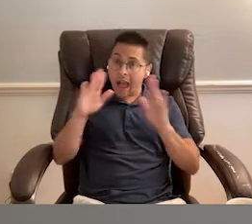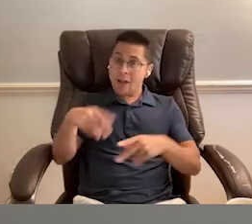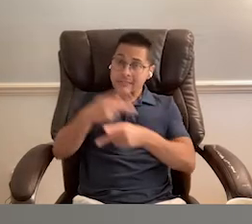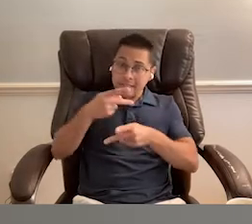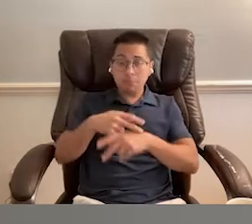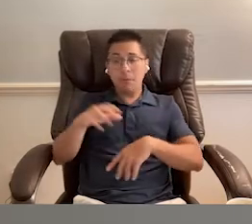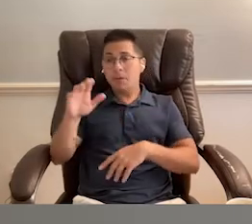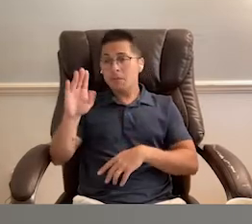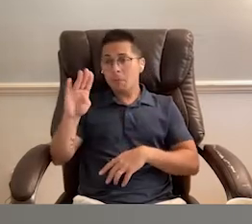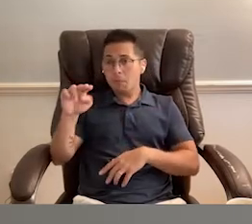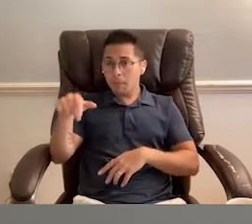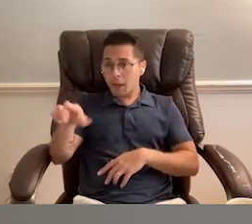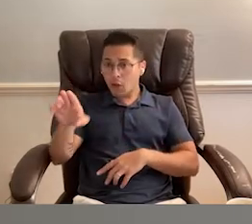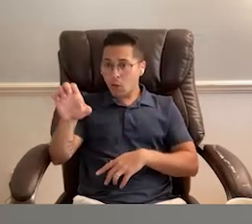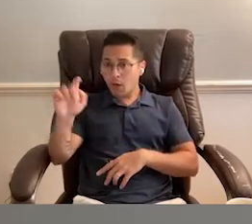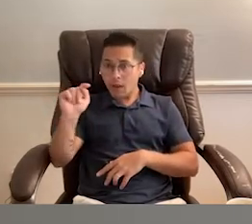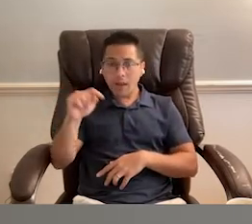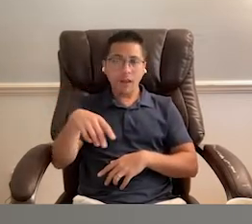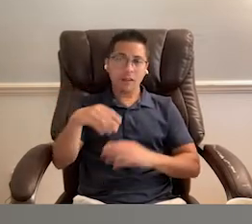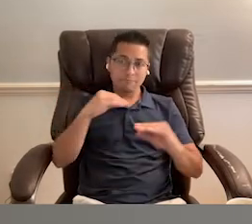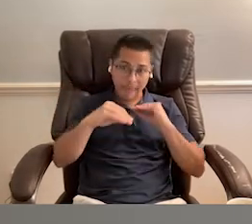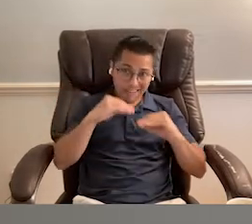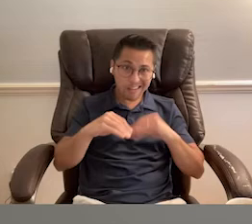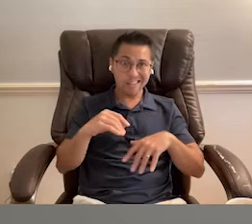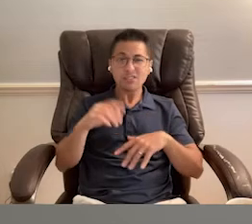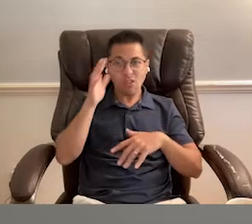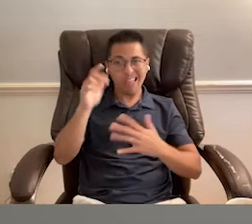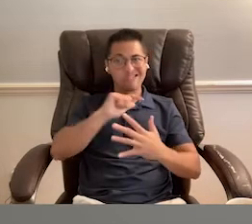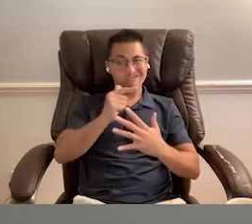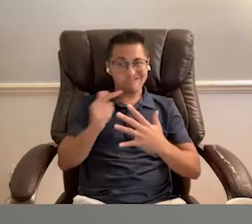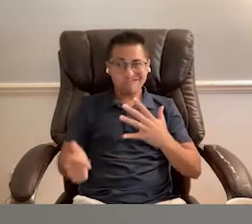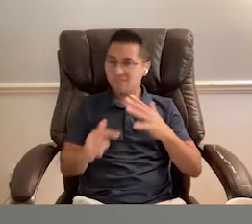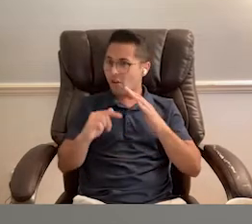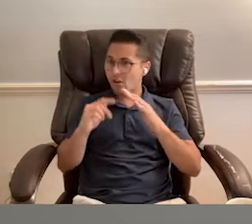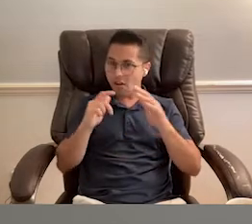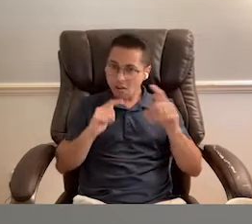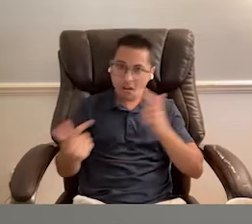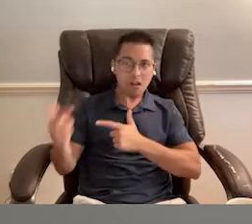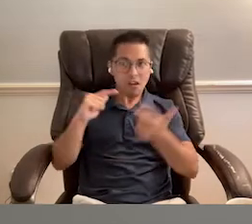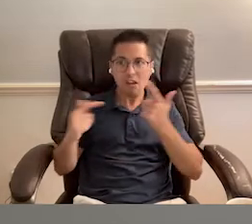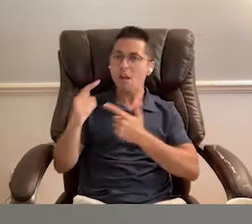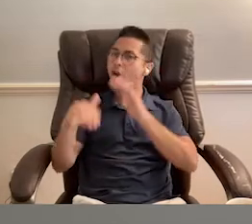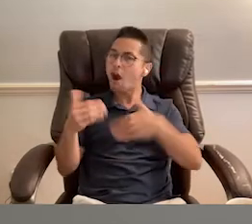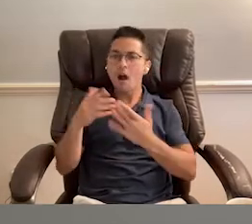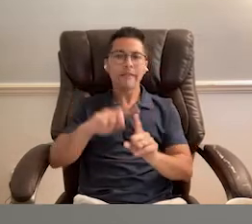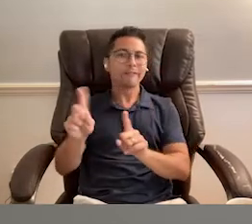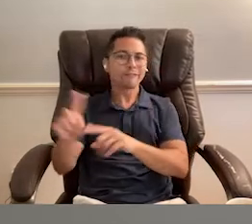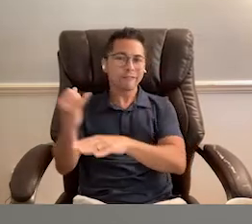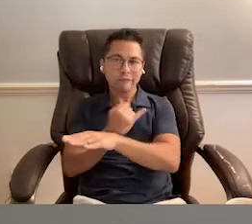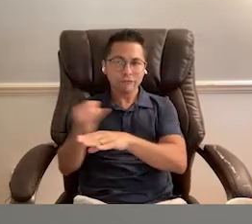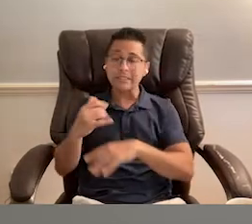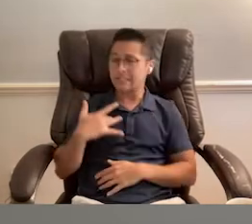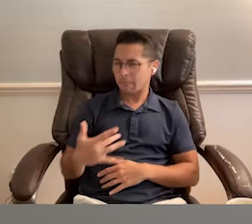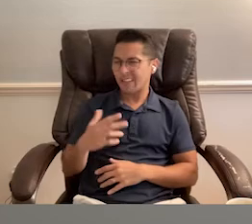they do the banquet, they do the maintenance. So they rotate all these different internships at the Hilton.